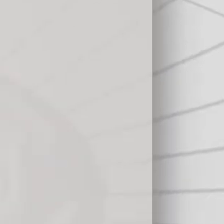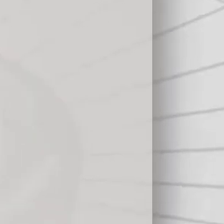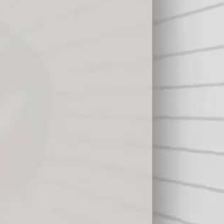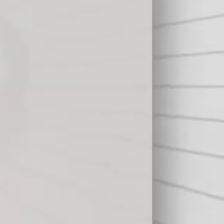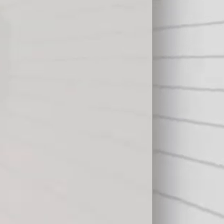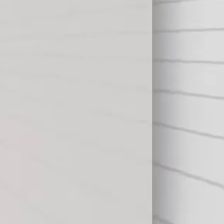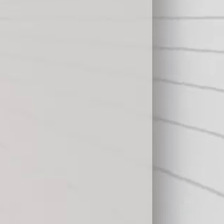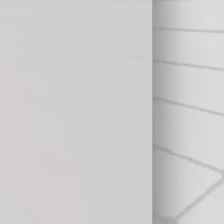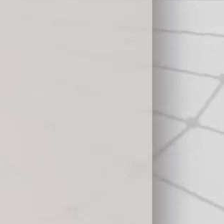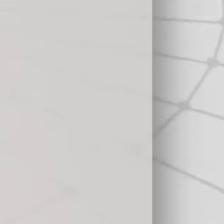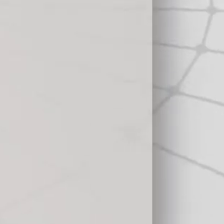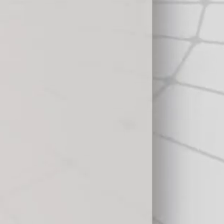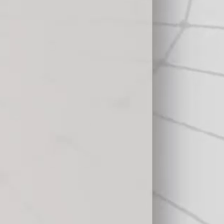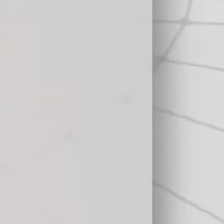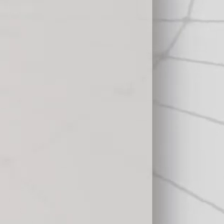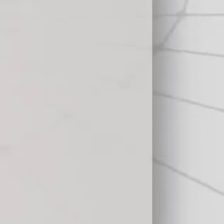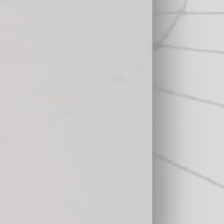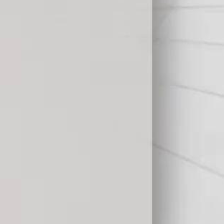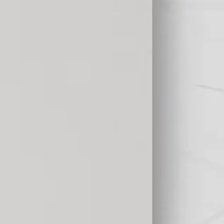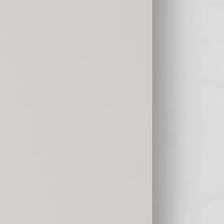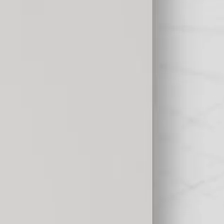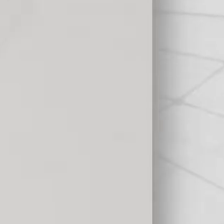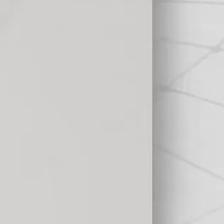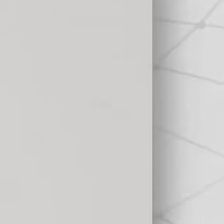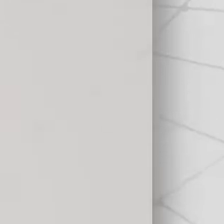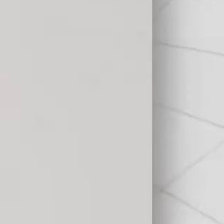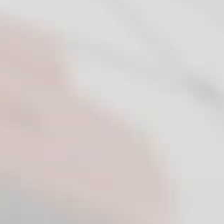of terror or just a politically